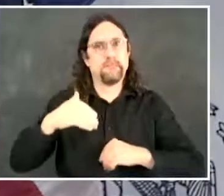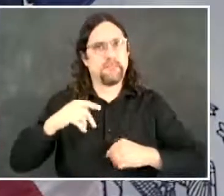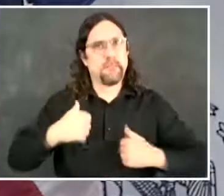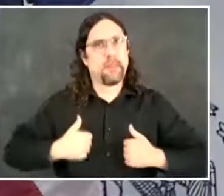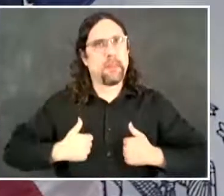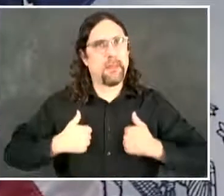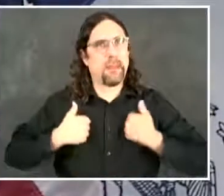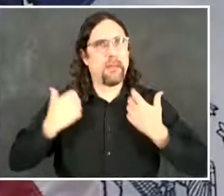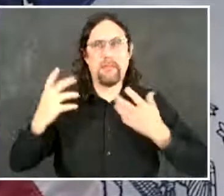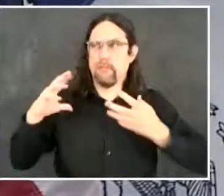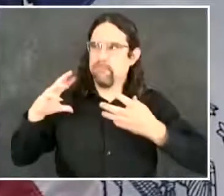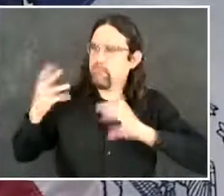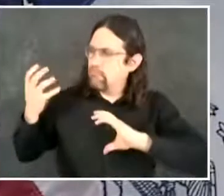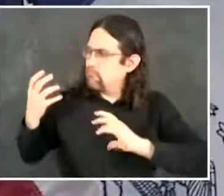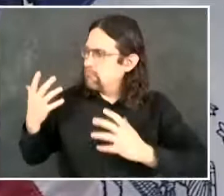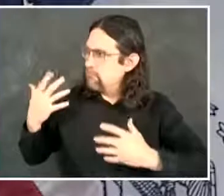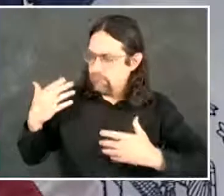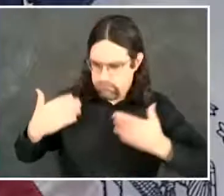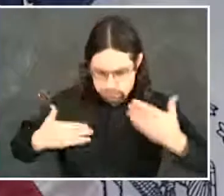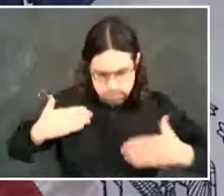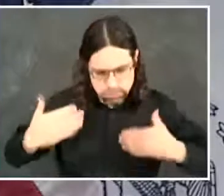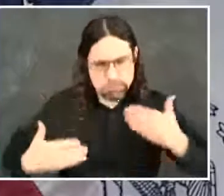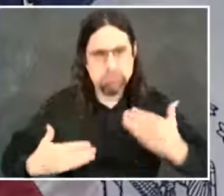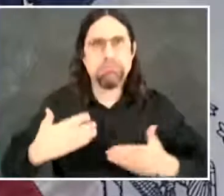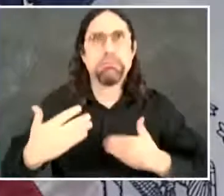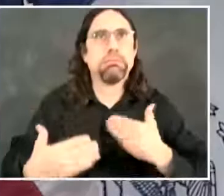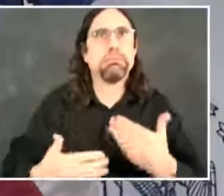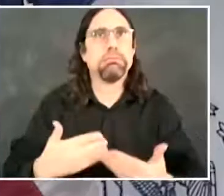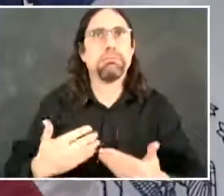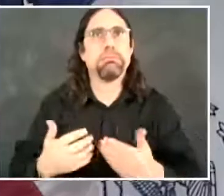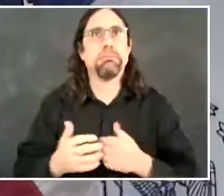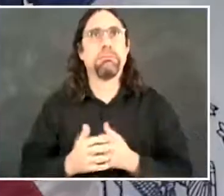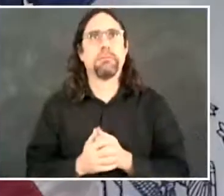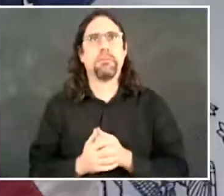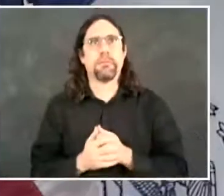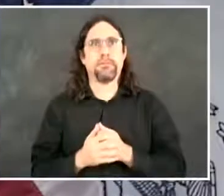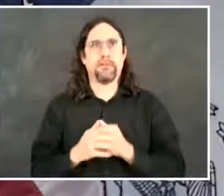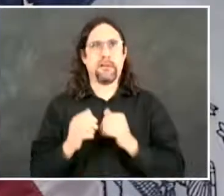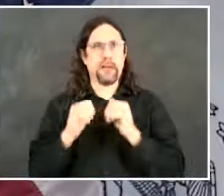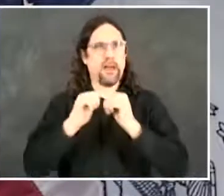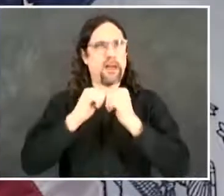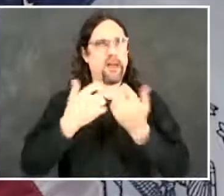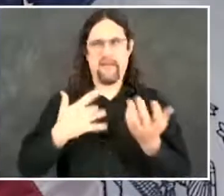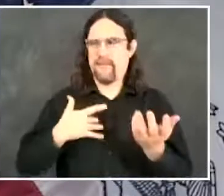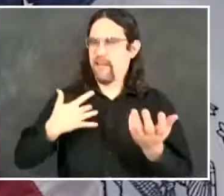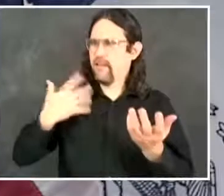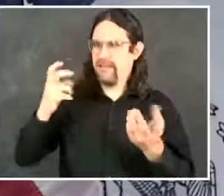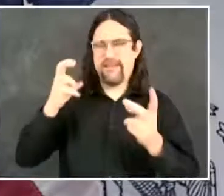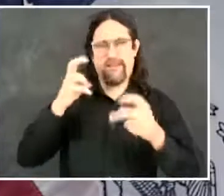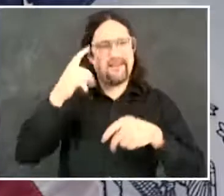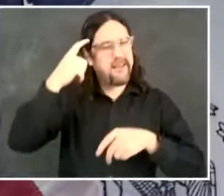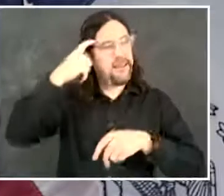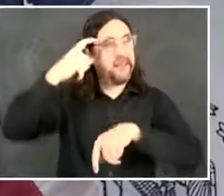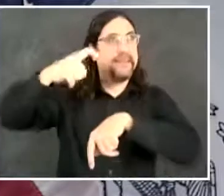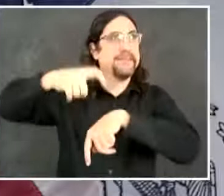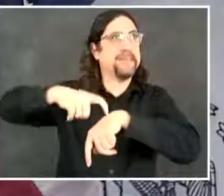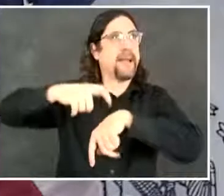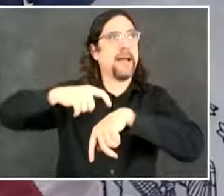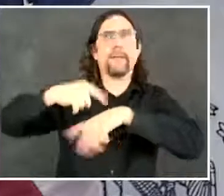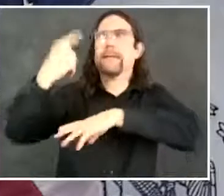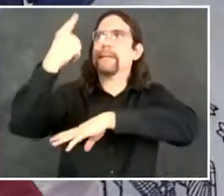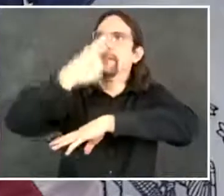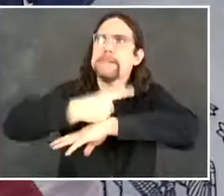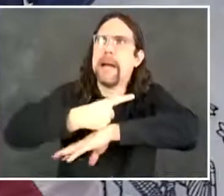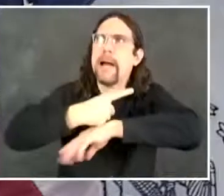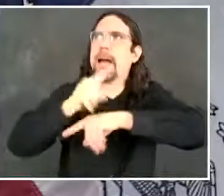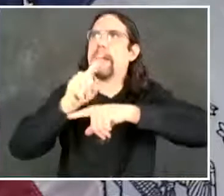strange the way time flows together nowadays for all of us here at City Hall, and everyone who's been fighting this battle. It just seems like